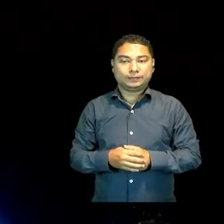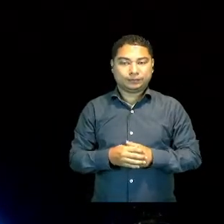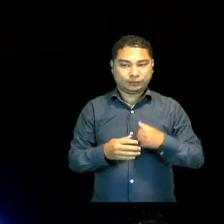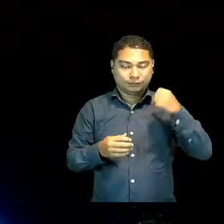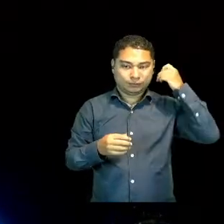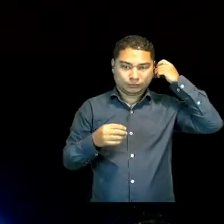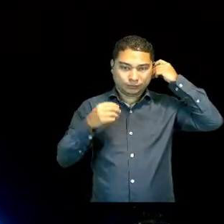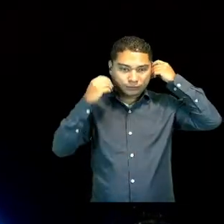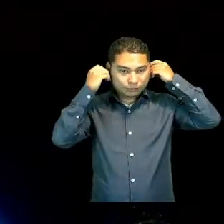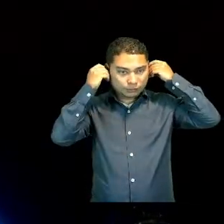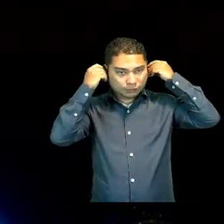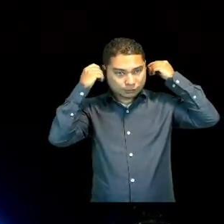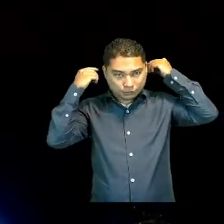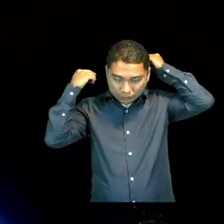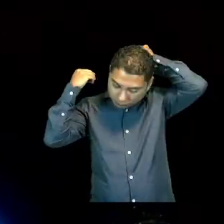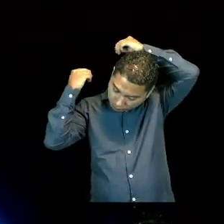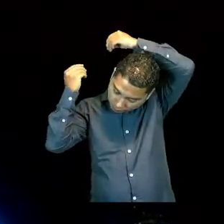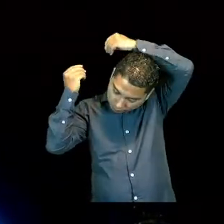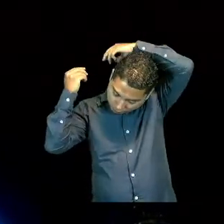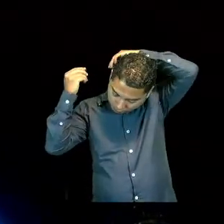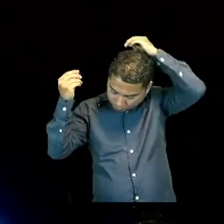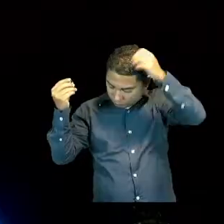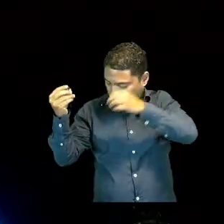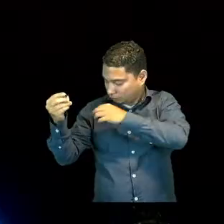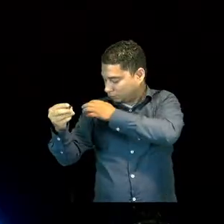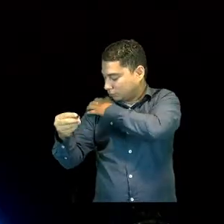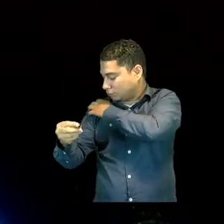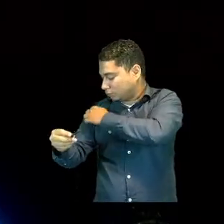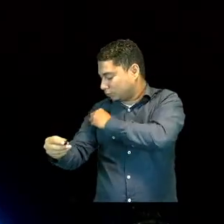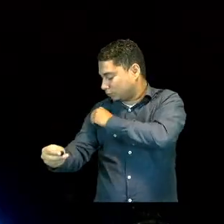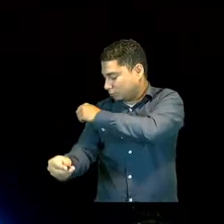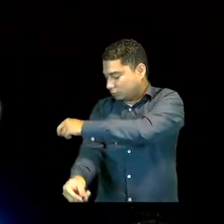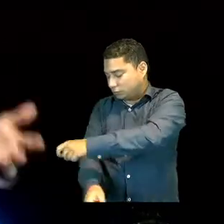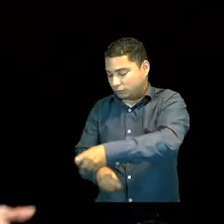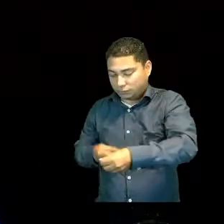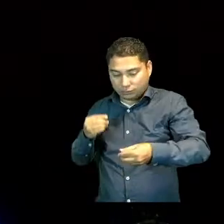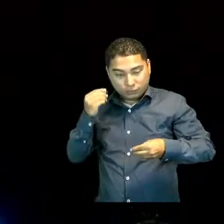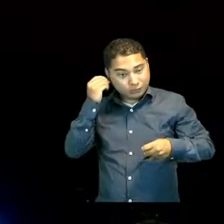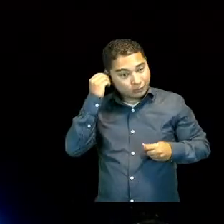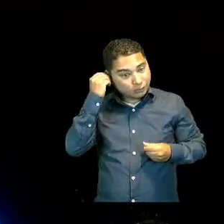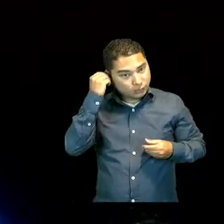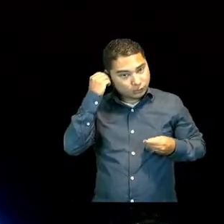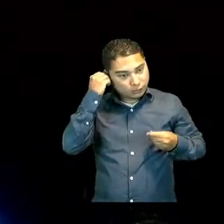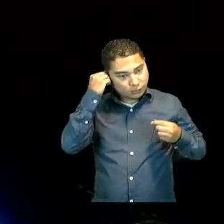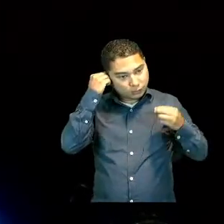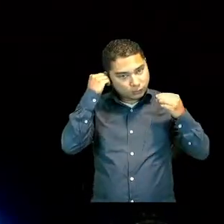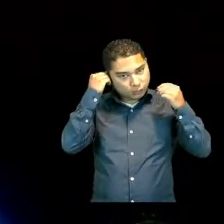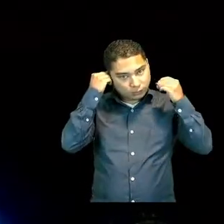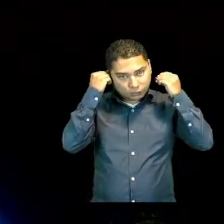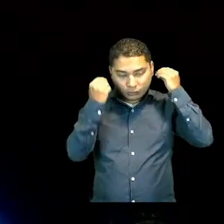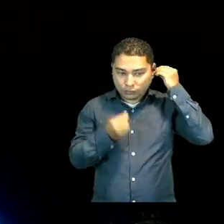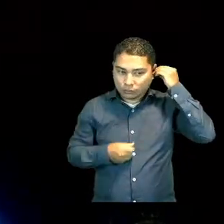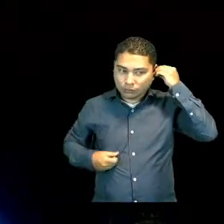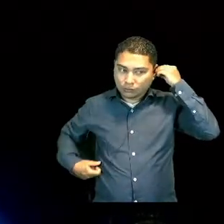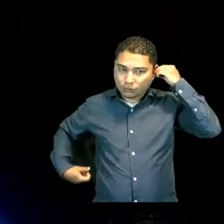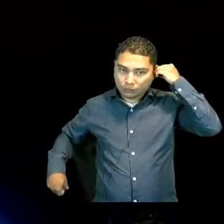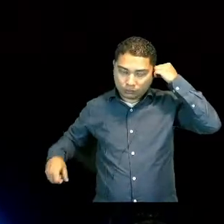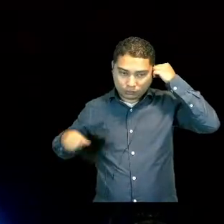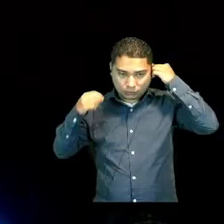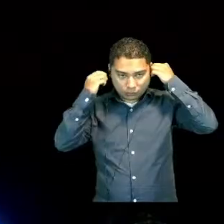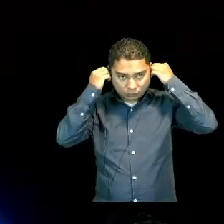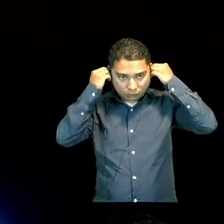Indeed, women of many racial backgrounds and many cultural heritages will benefit.